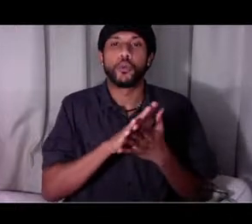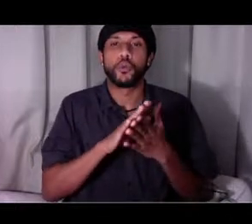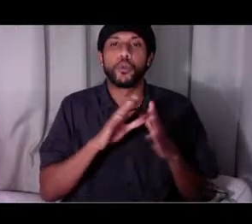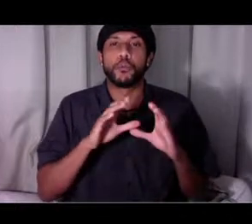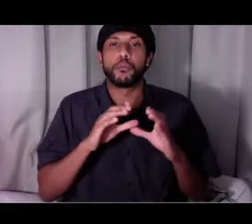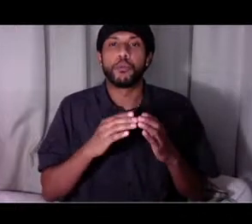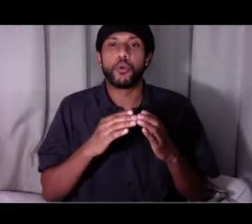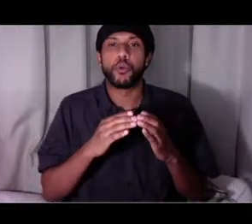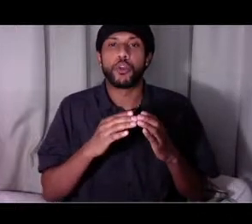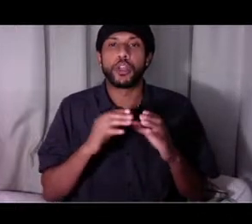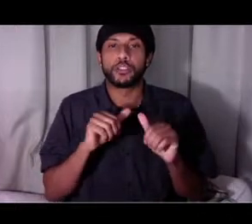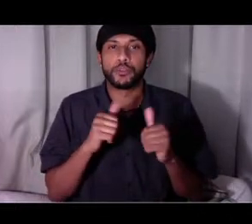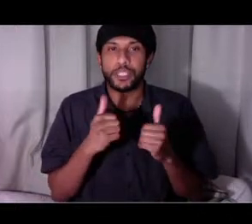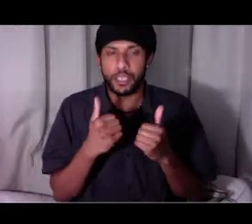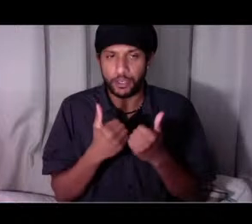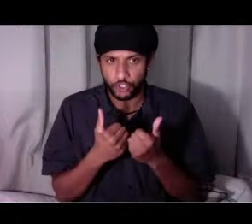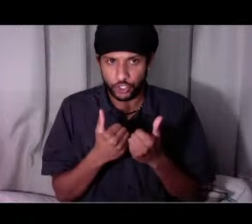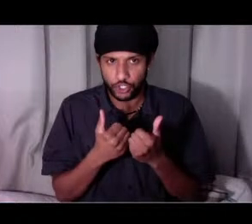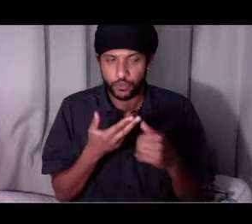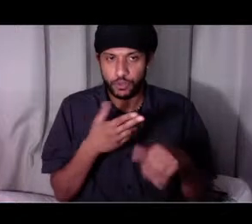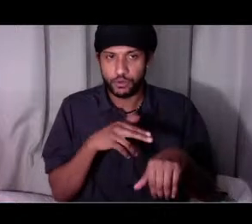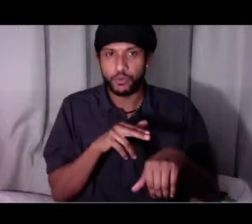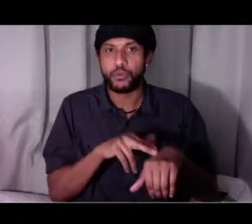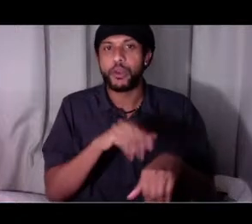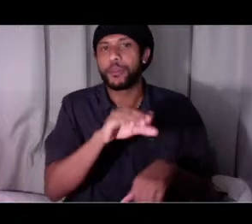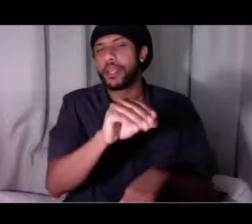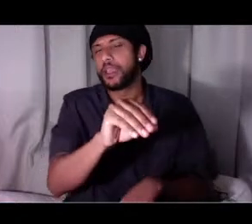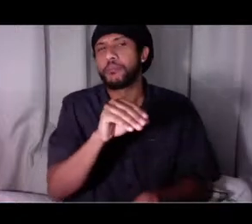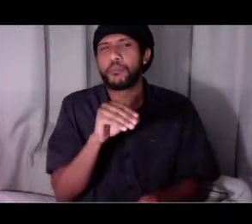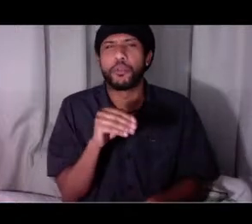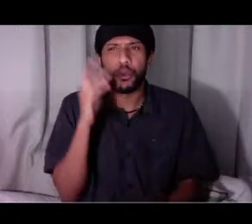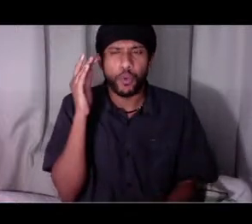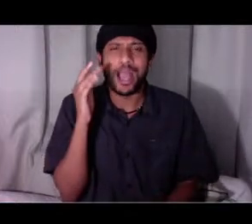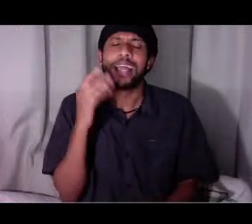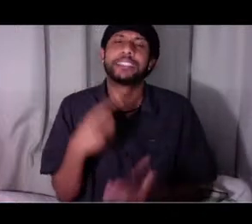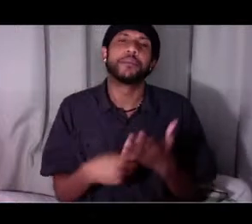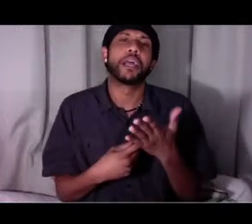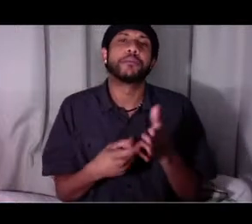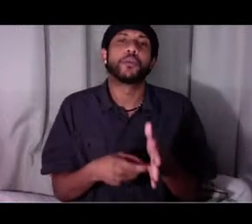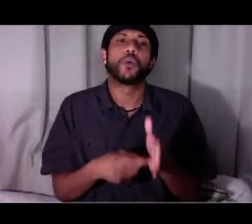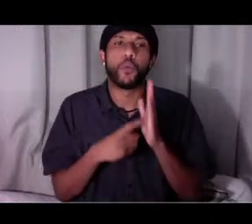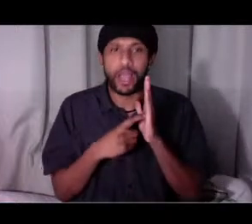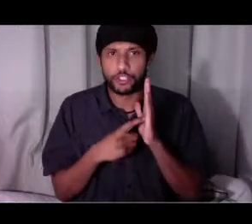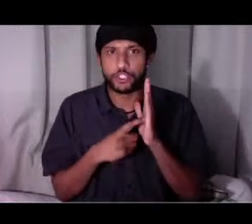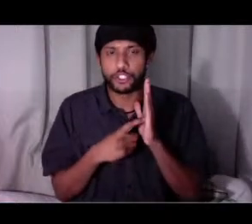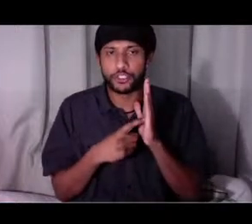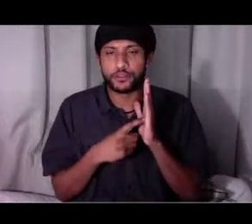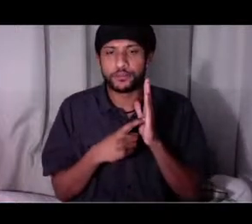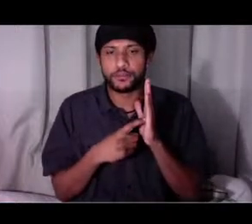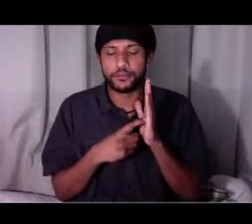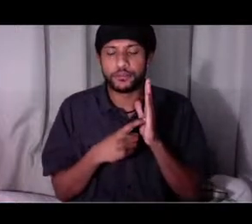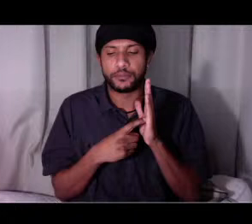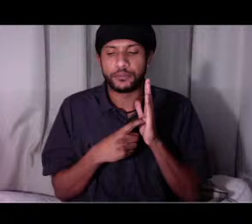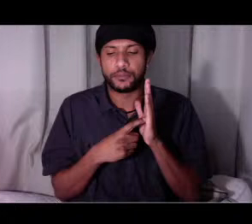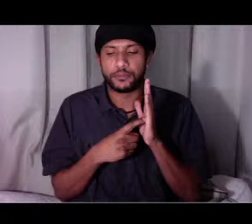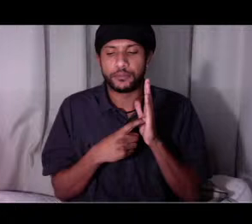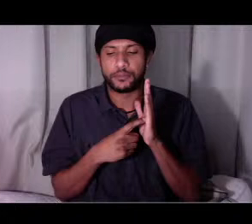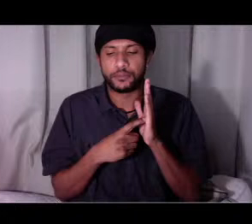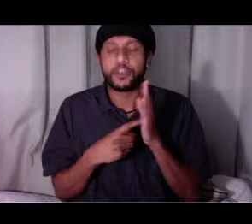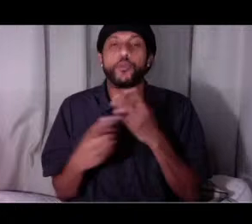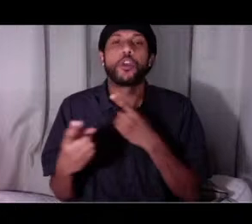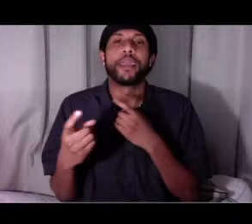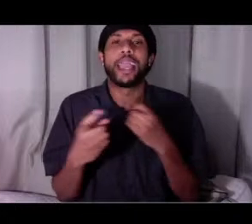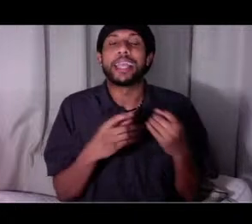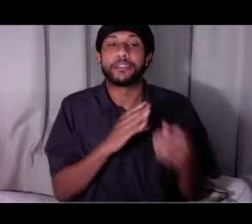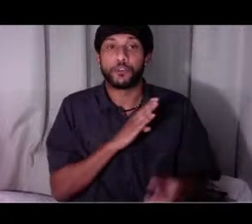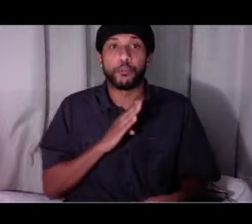Association um and we typically pull this item because it does sometimes require a little bit of uh we are being asked as a board